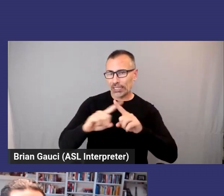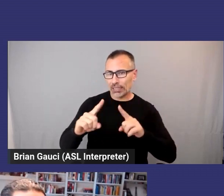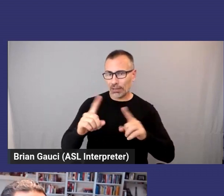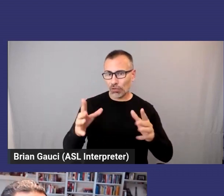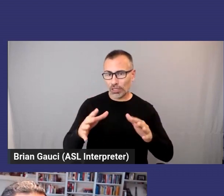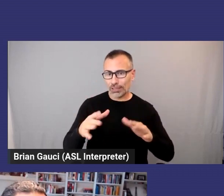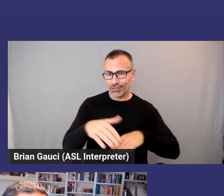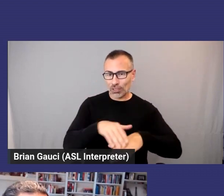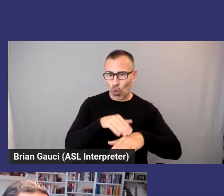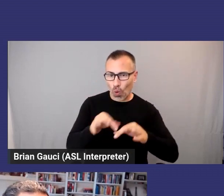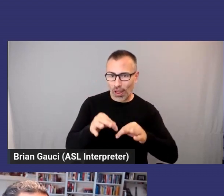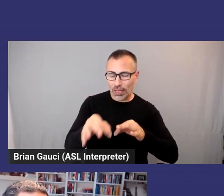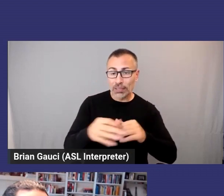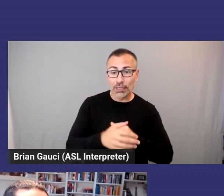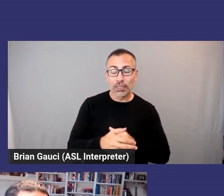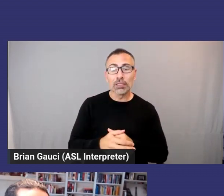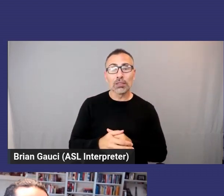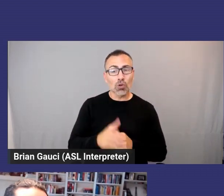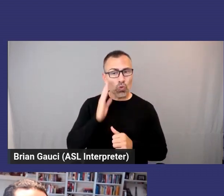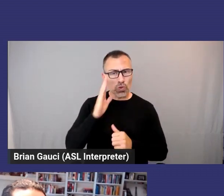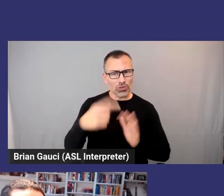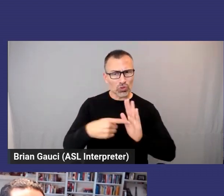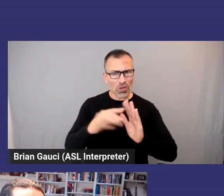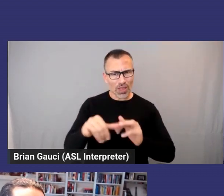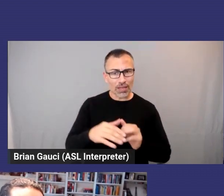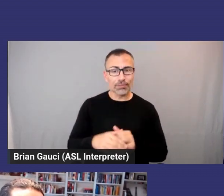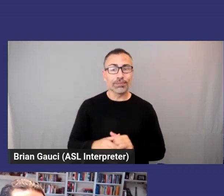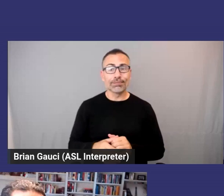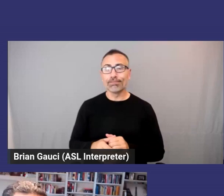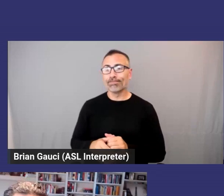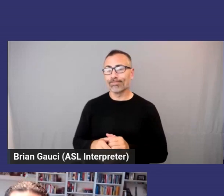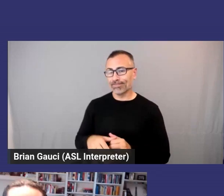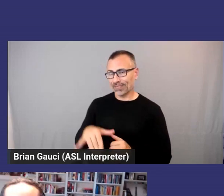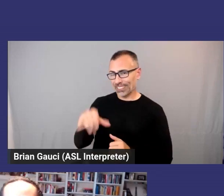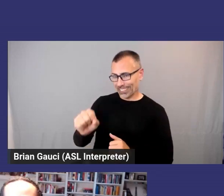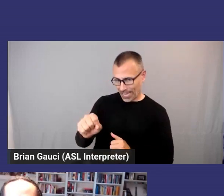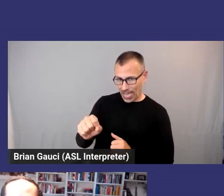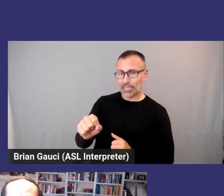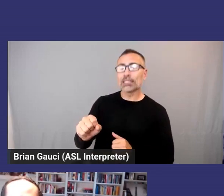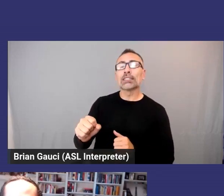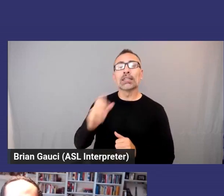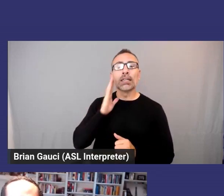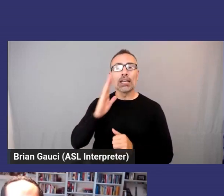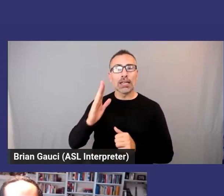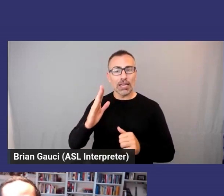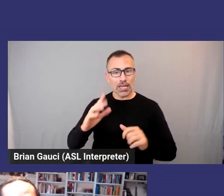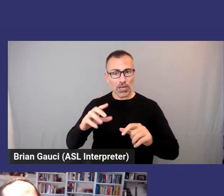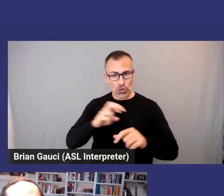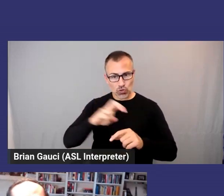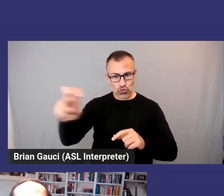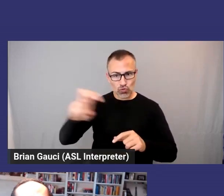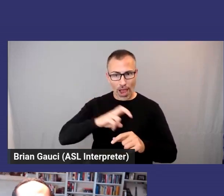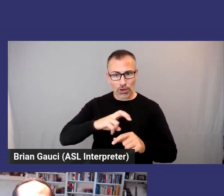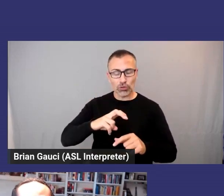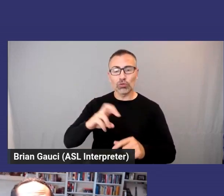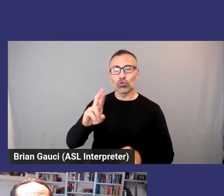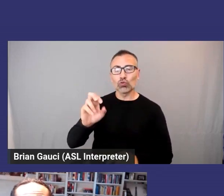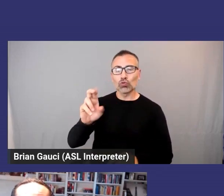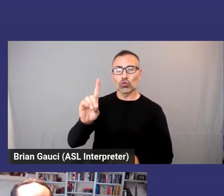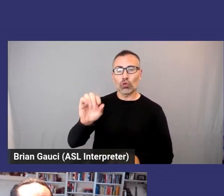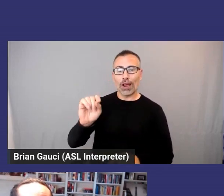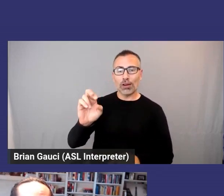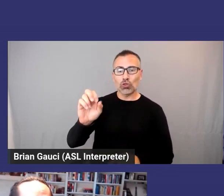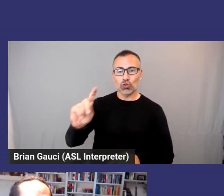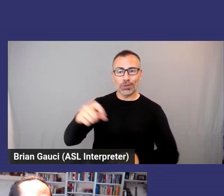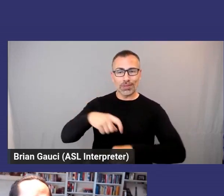So not only is it round trip time from a given city toward your application in AWS, or